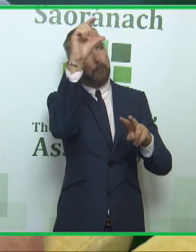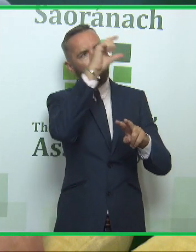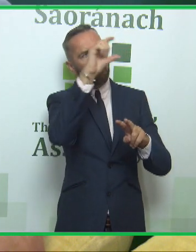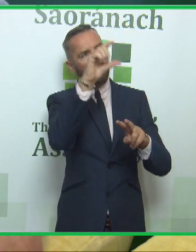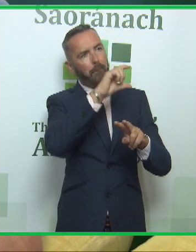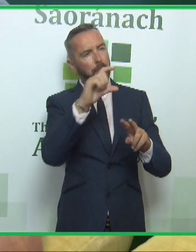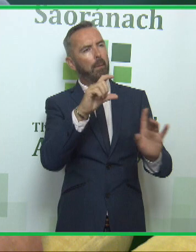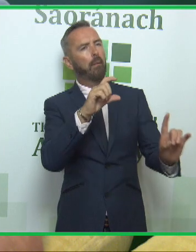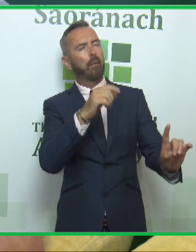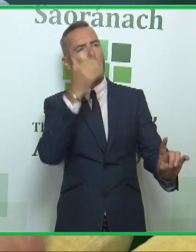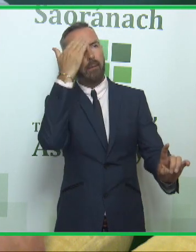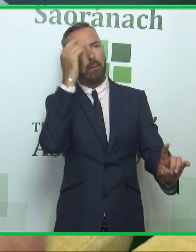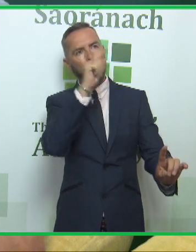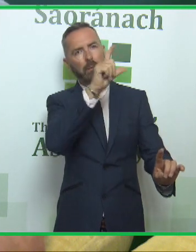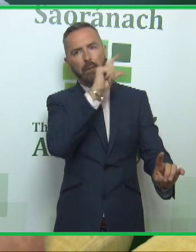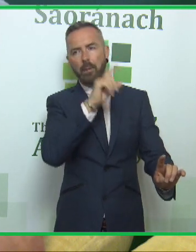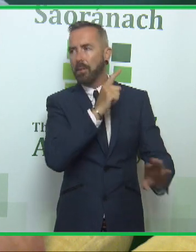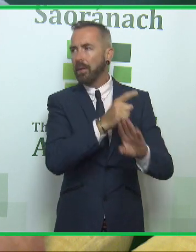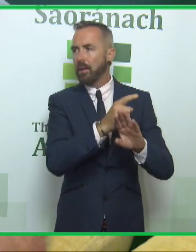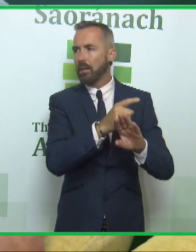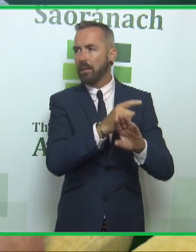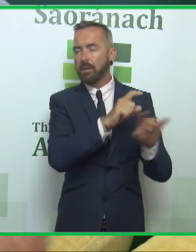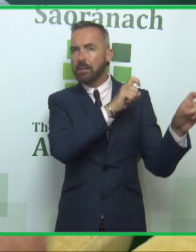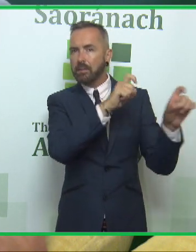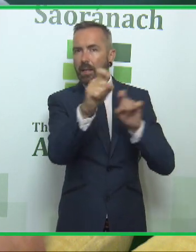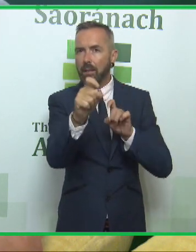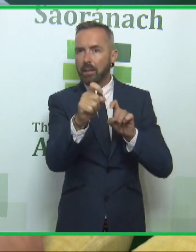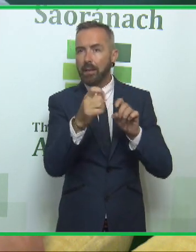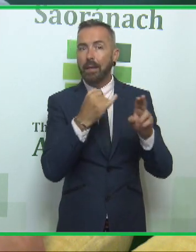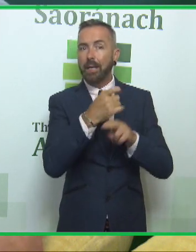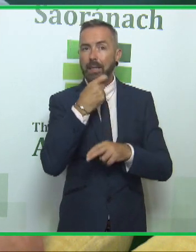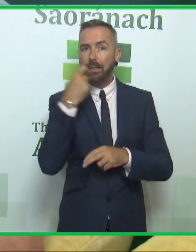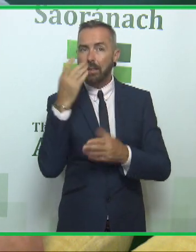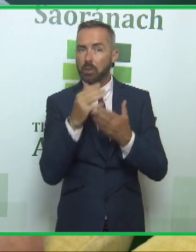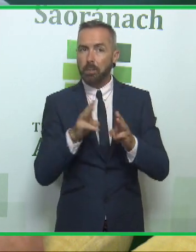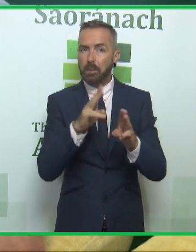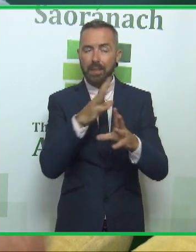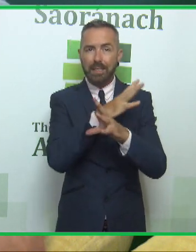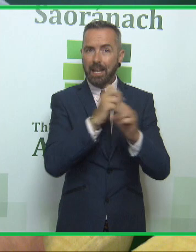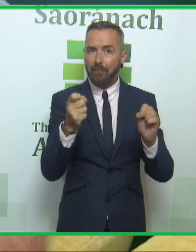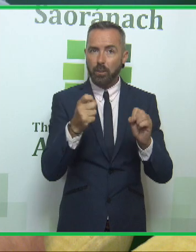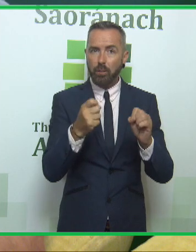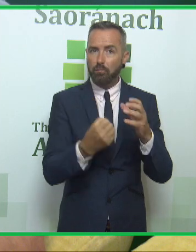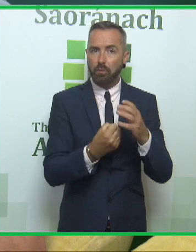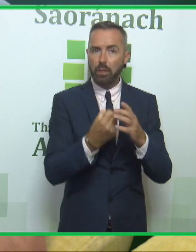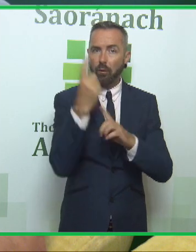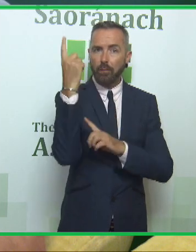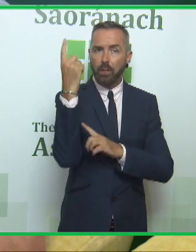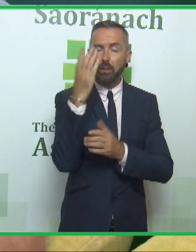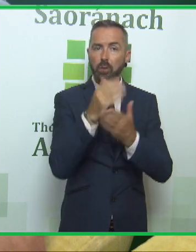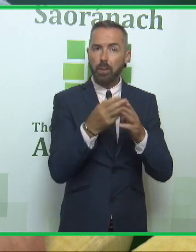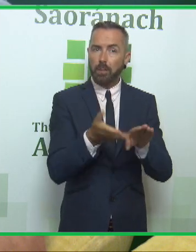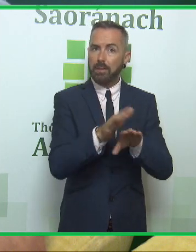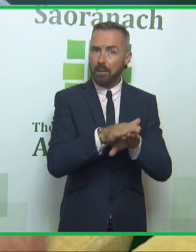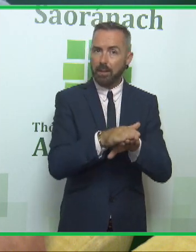a lot of names that are dead. So unfortunately, in addiction, people don't recover. Some people die. But I think the way forward for